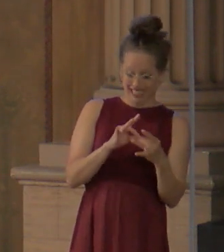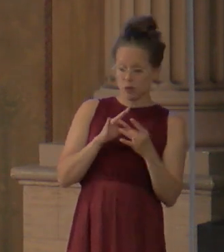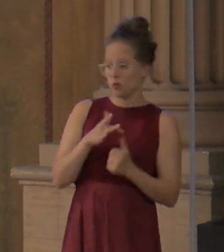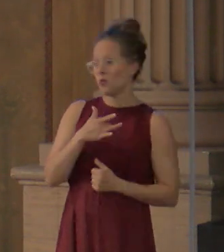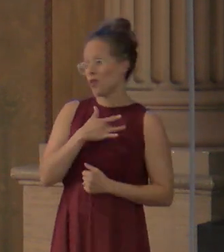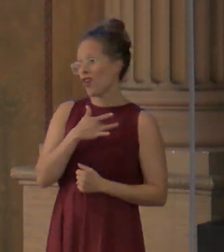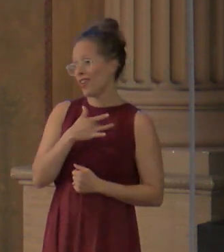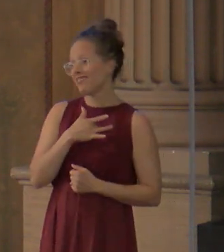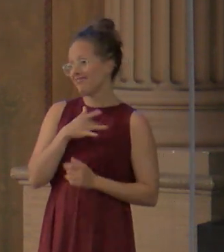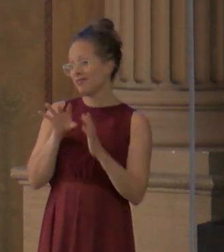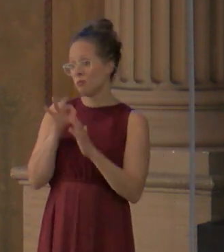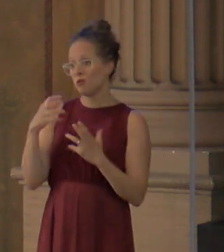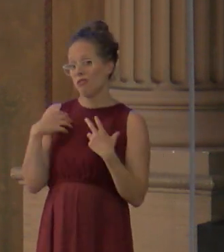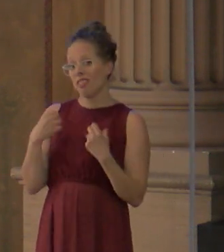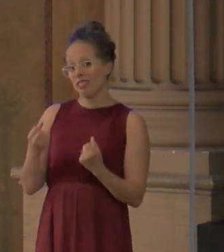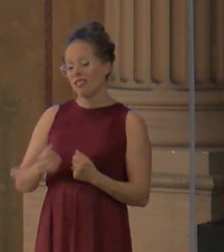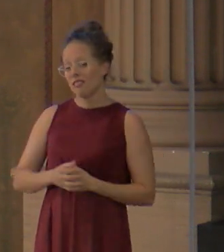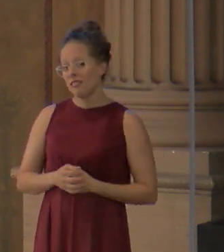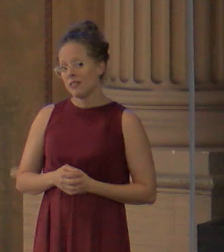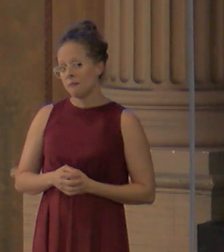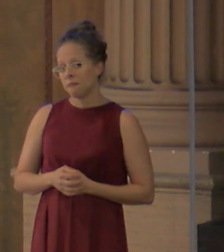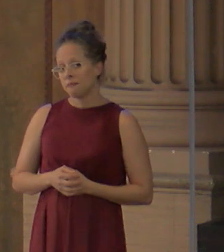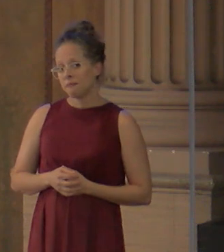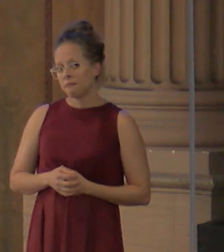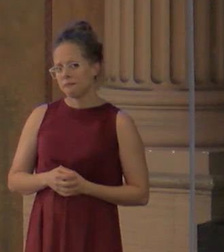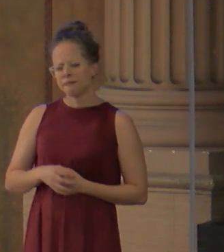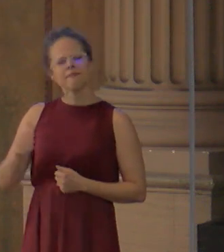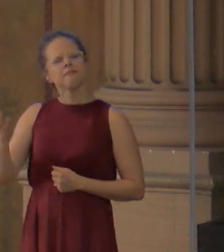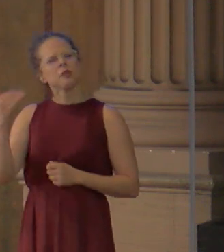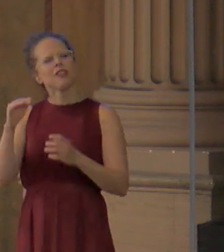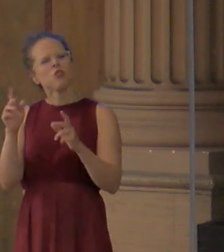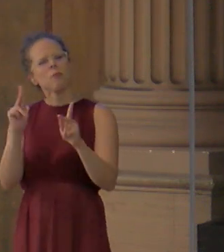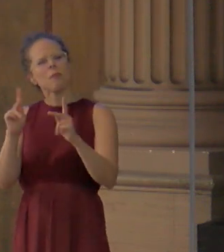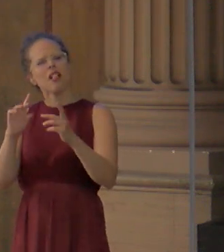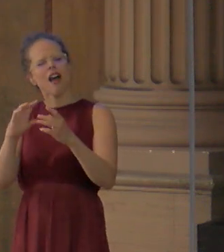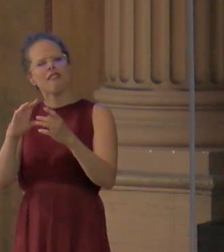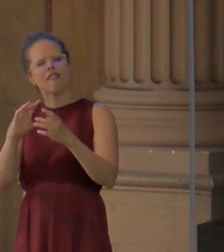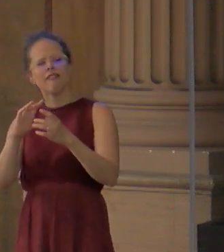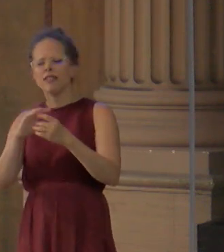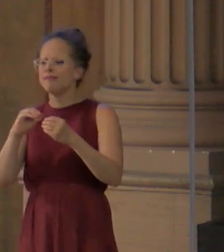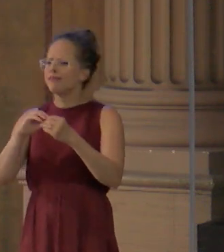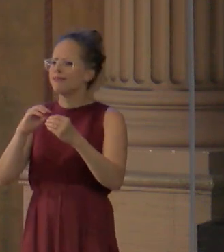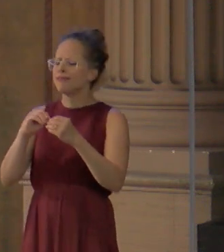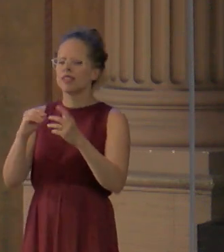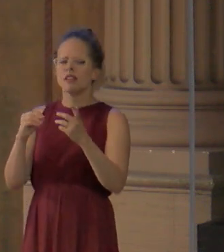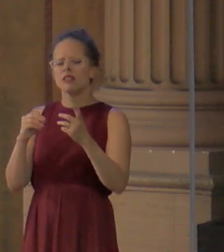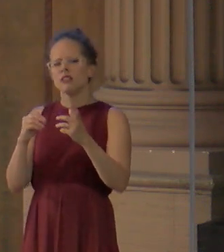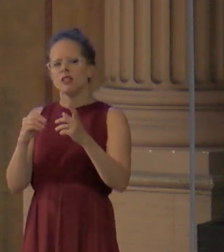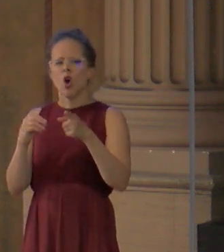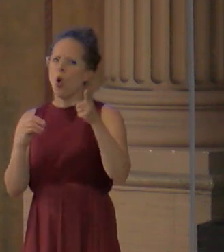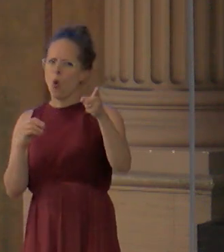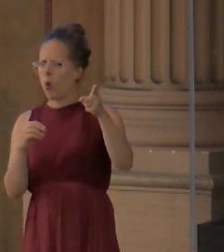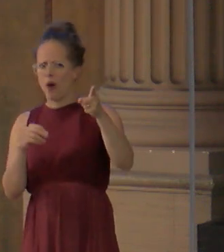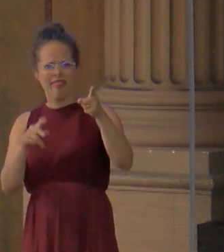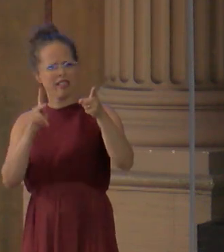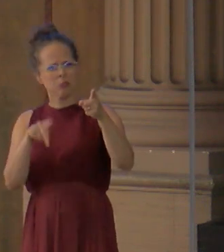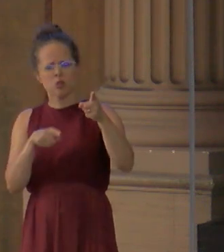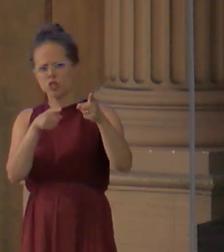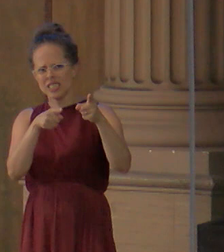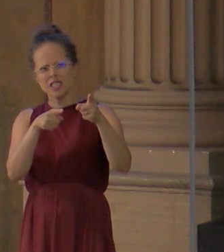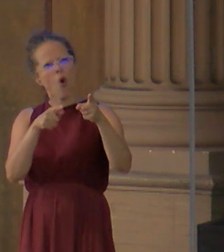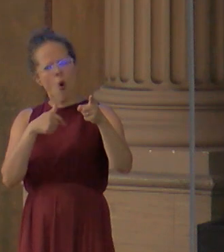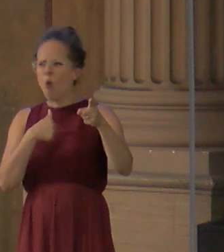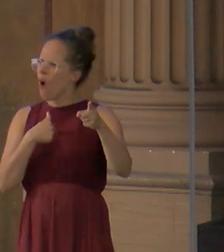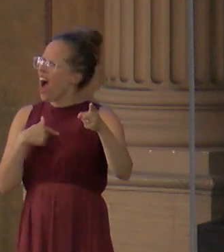spiritually. I've heard people say about someone else that the thing I really